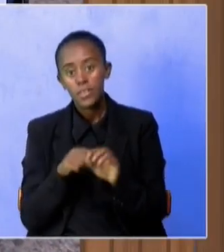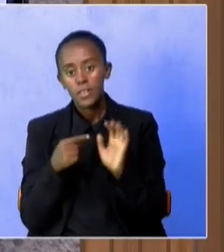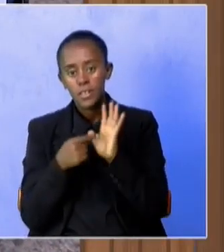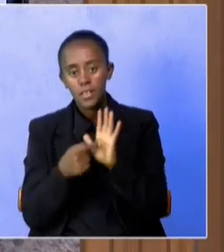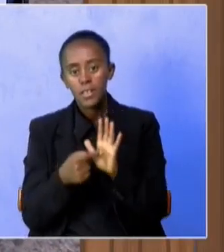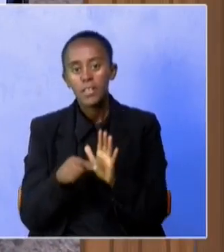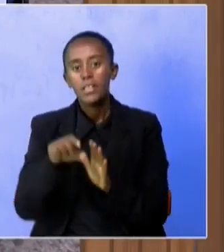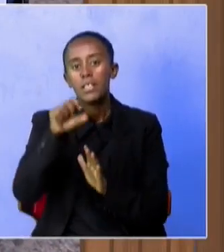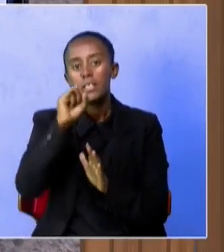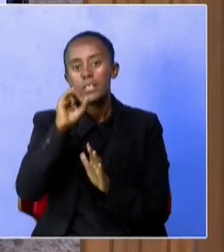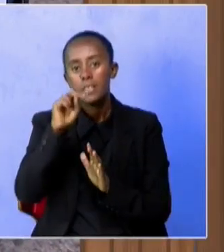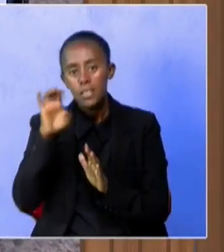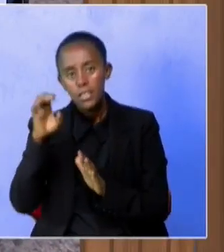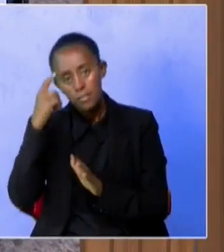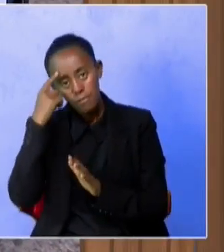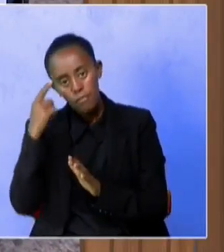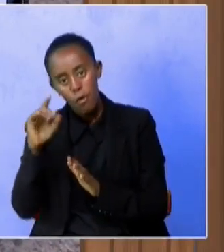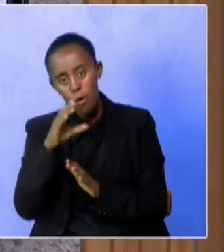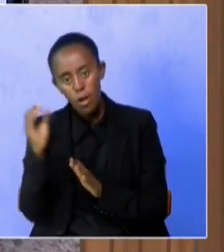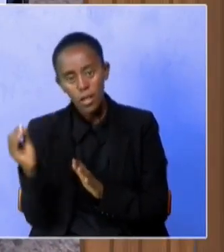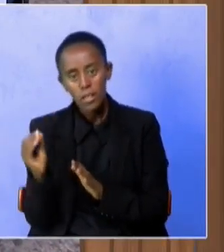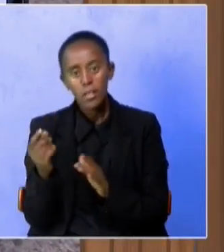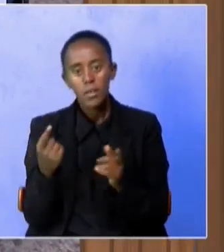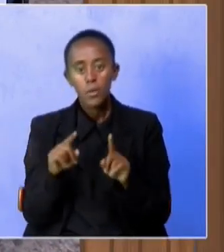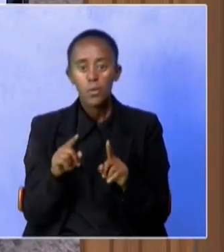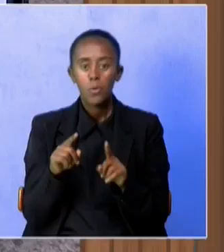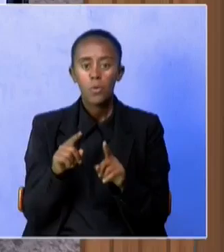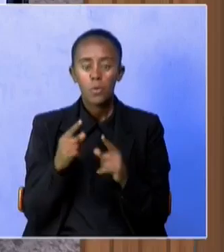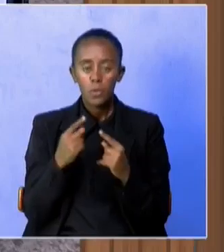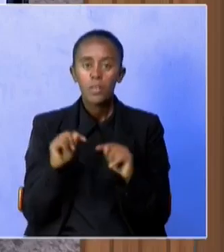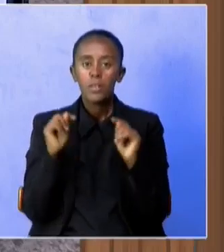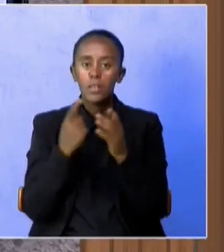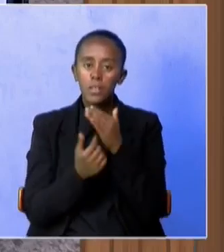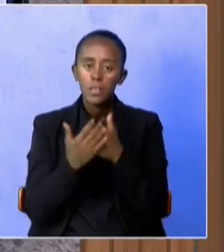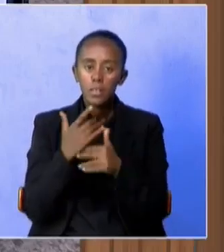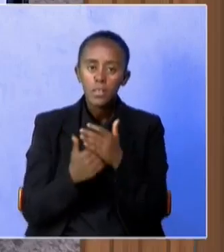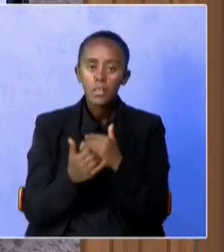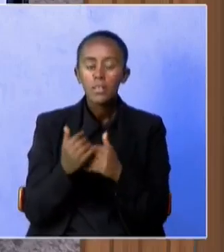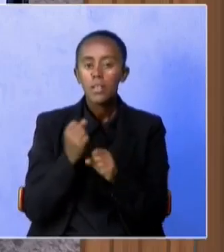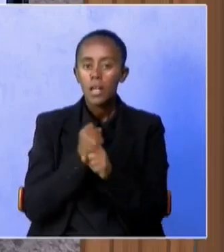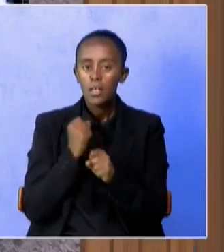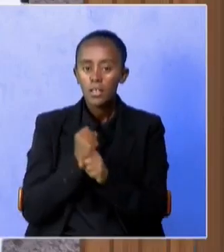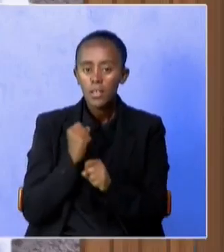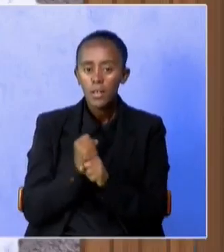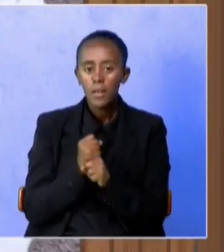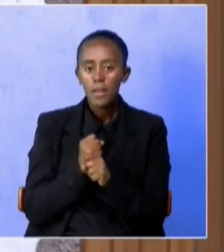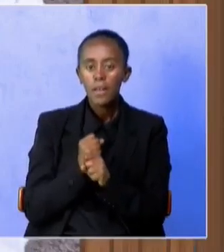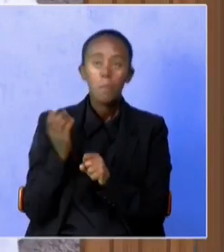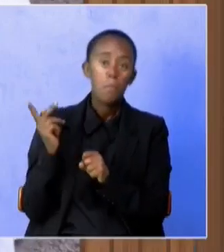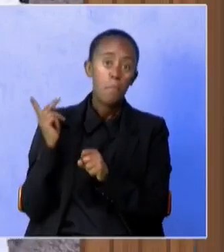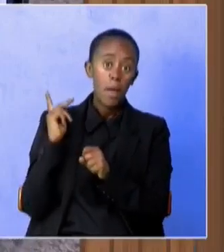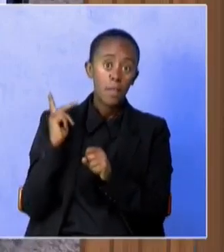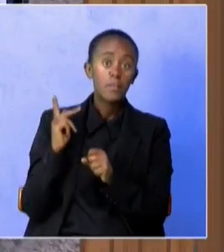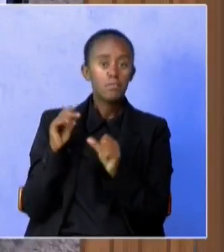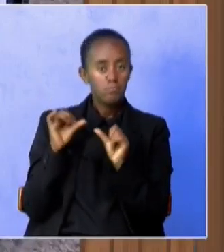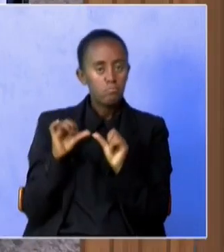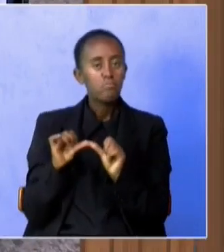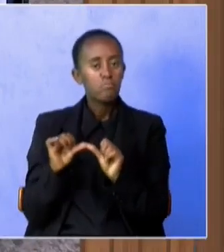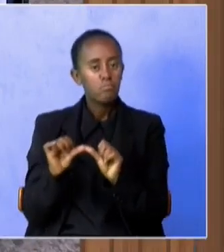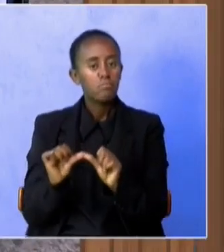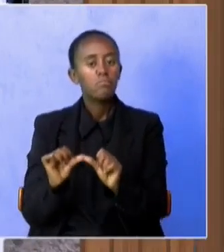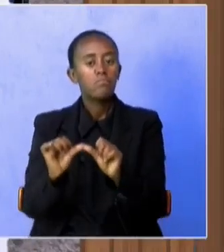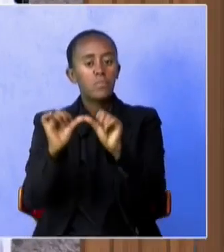And when we are trying to talk about an action that started in the past and still continue, we use the time